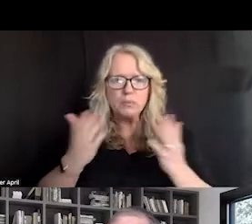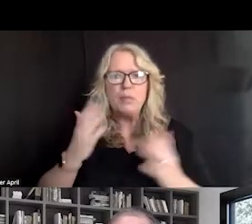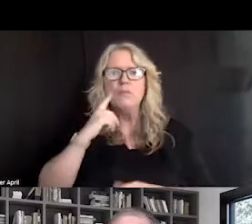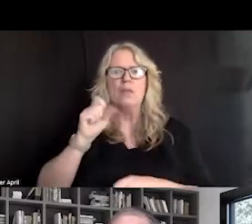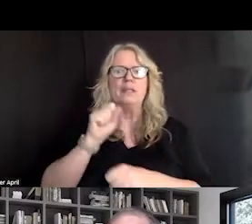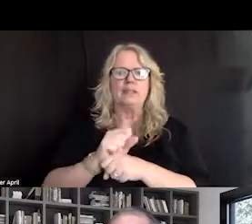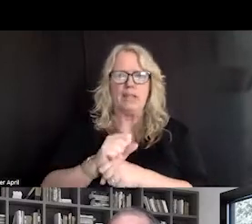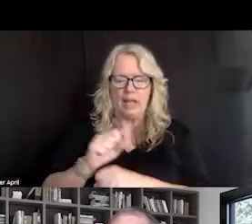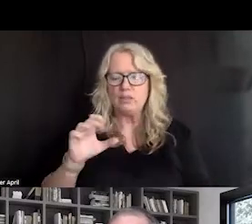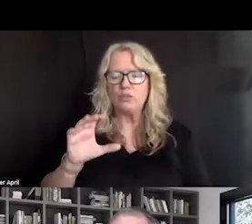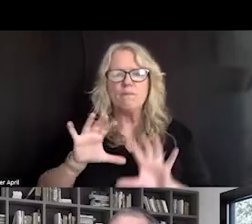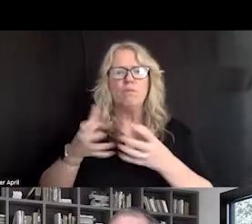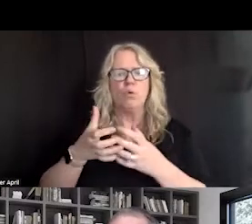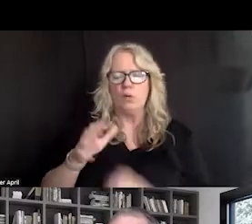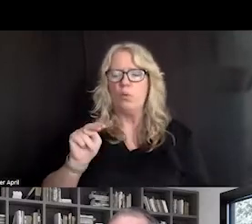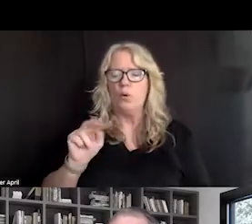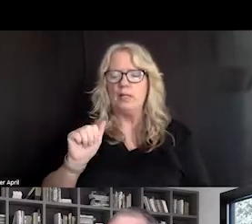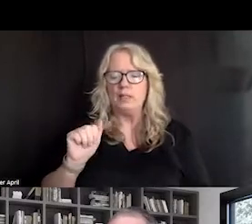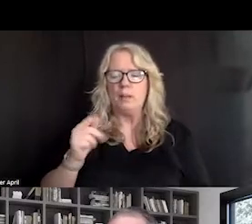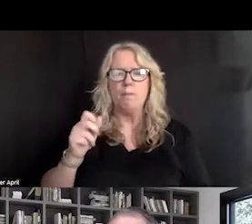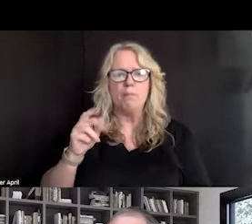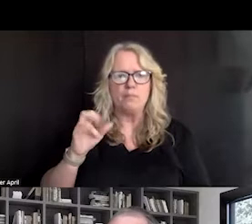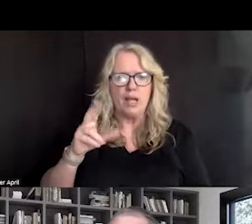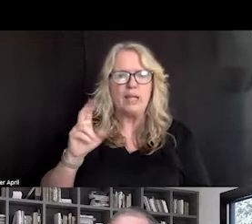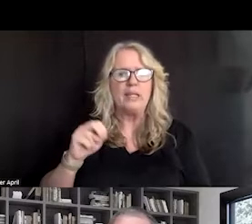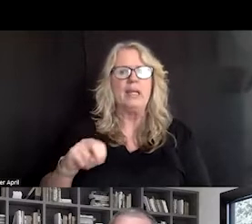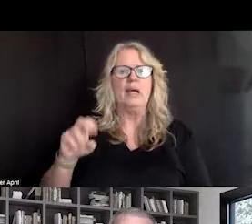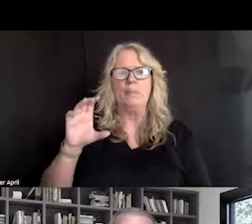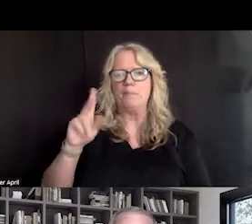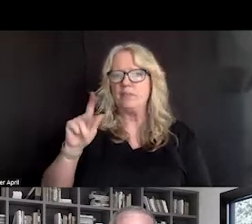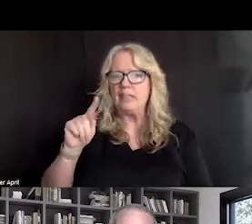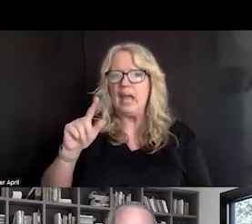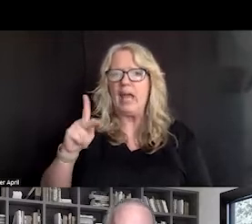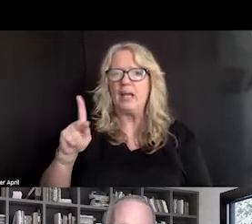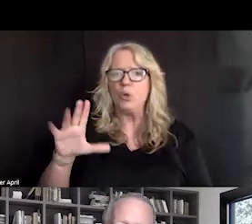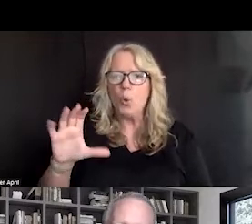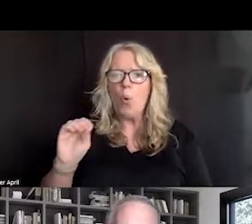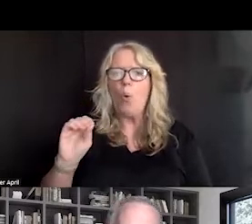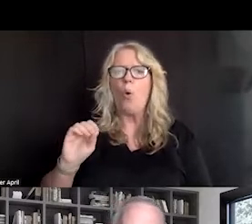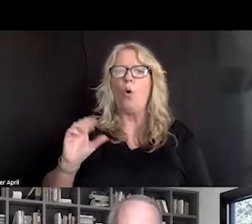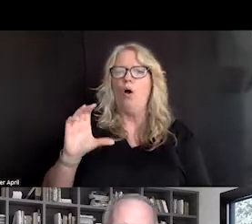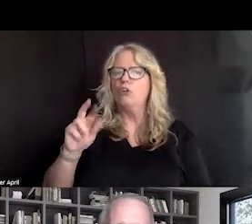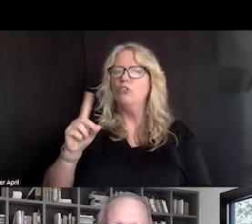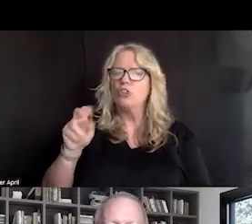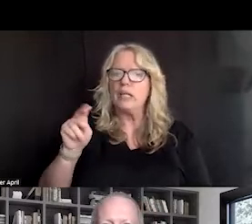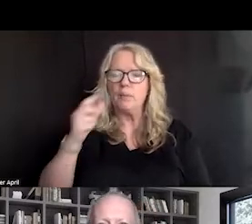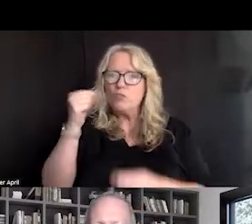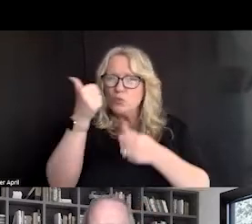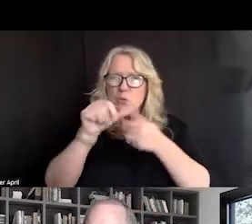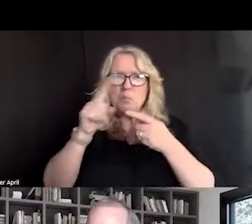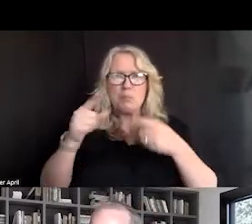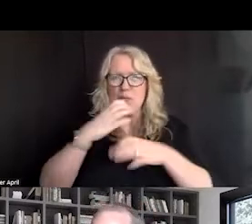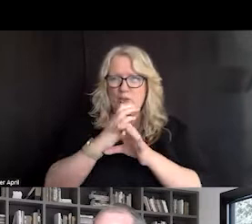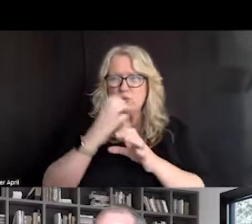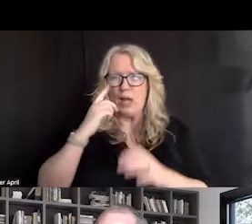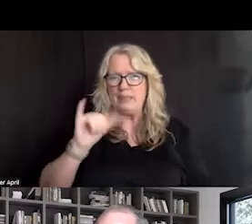Force with Napolitano, Katko, Cardenas, and Stewart. Some of you may remember a trivia question in the Crisis Jam a few weeks